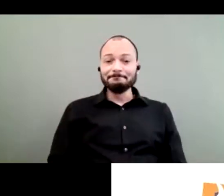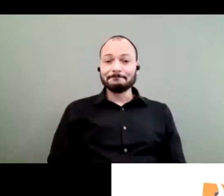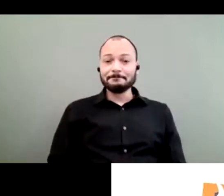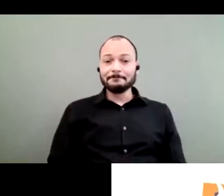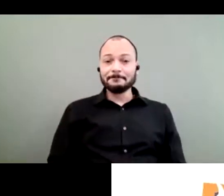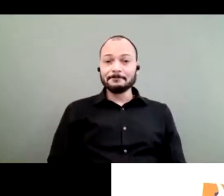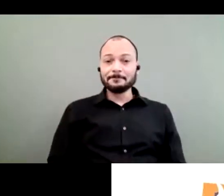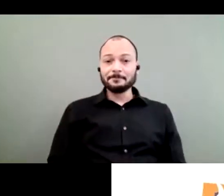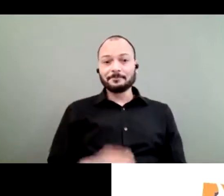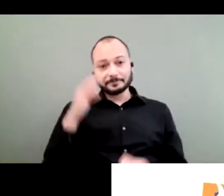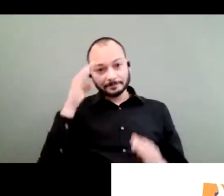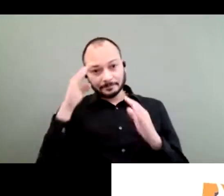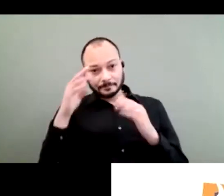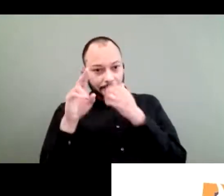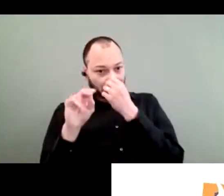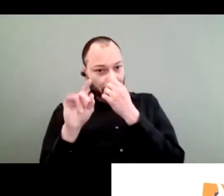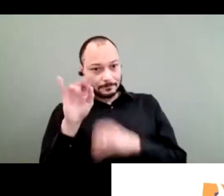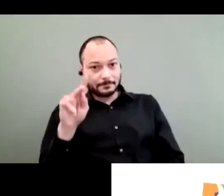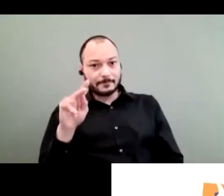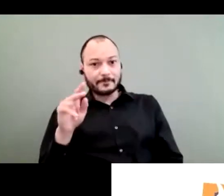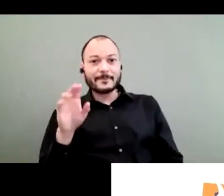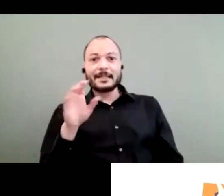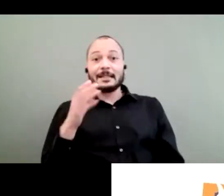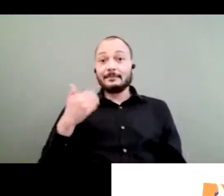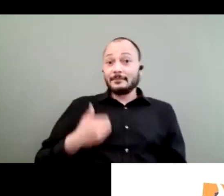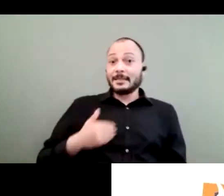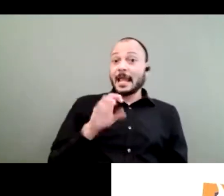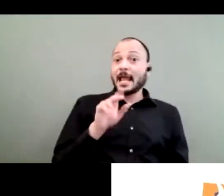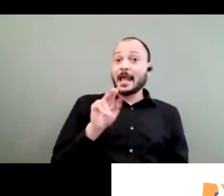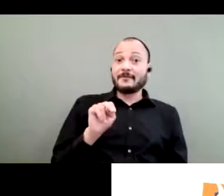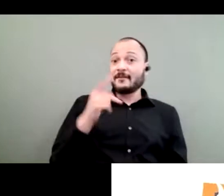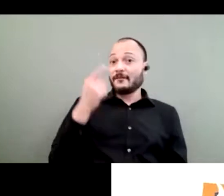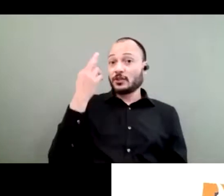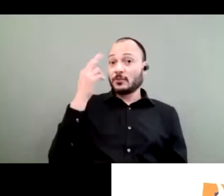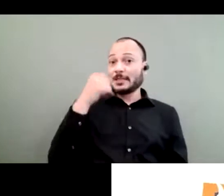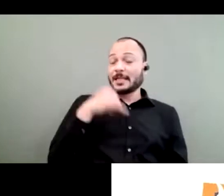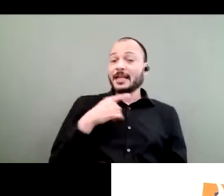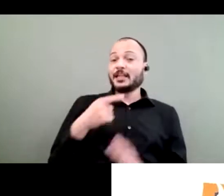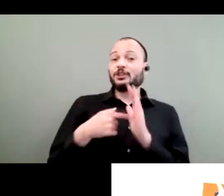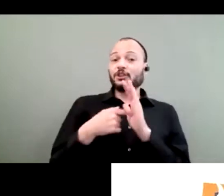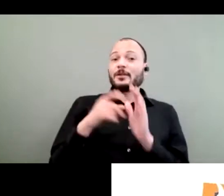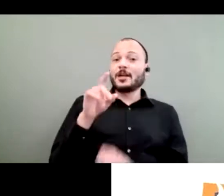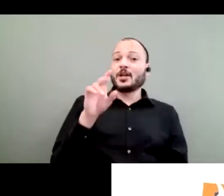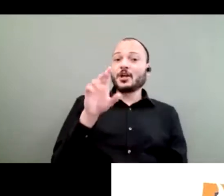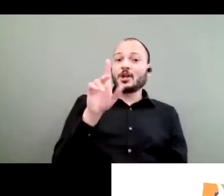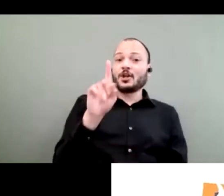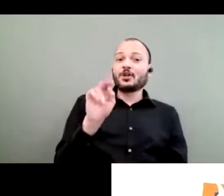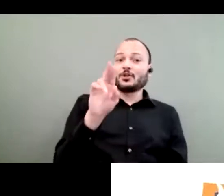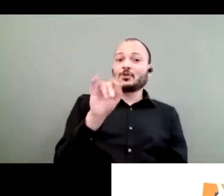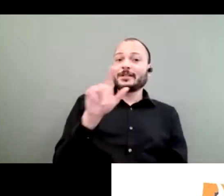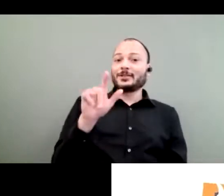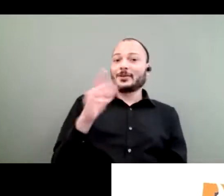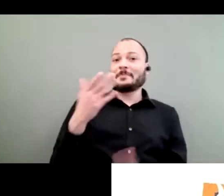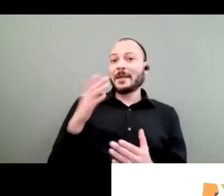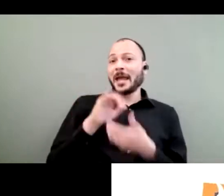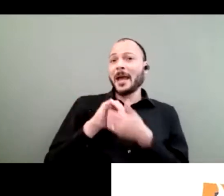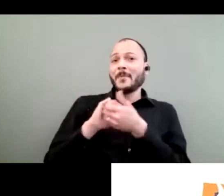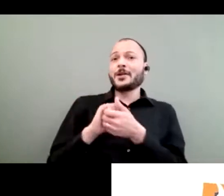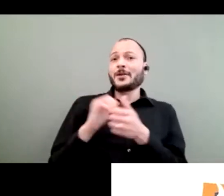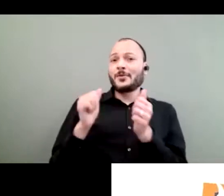Nick. This is Evan Phoenix. For some reason, it's showing up as Crystal Ibarra as well, maybe because I'm partnered with